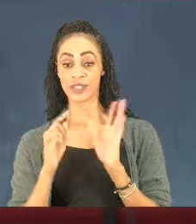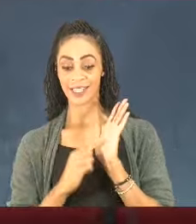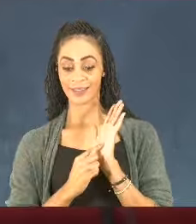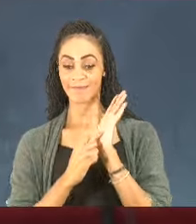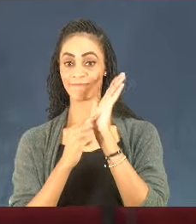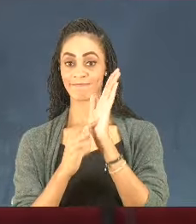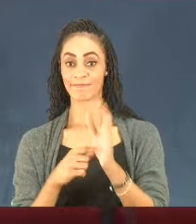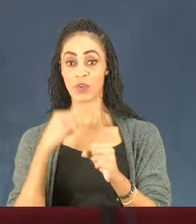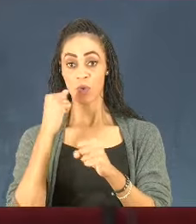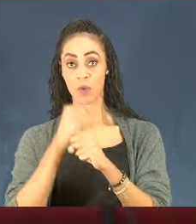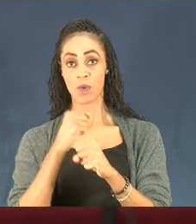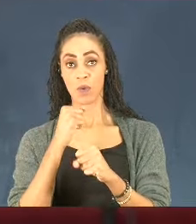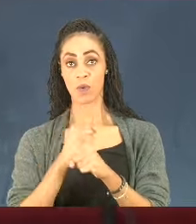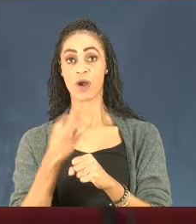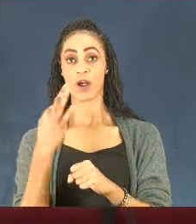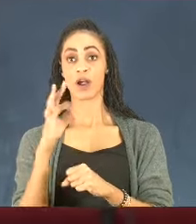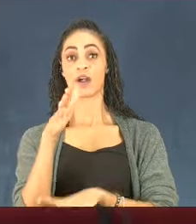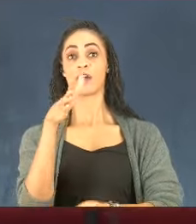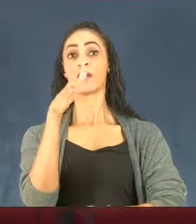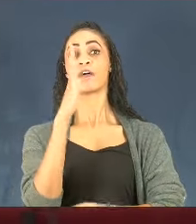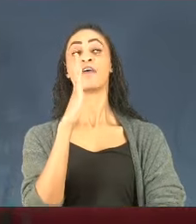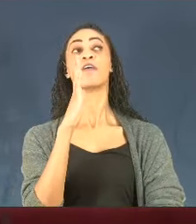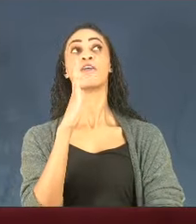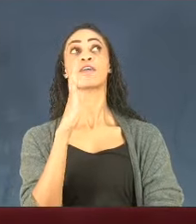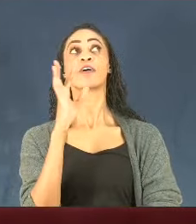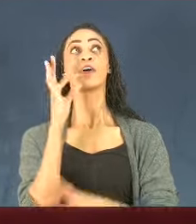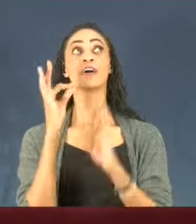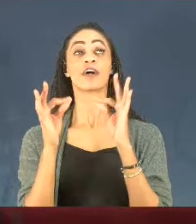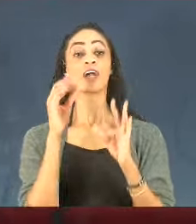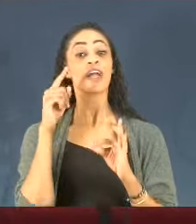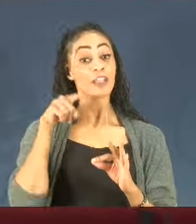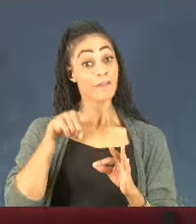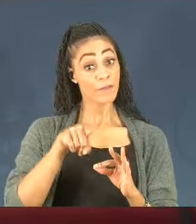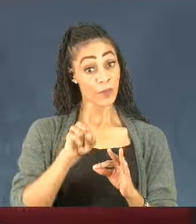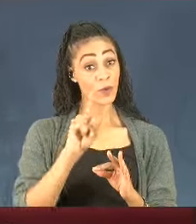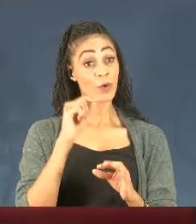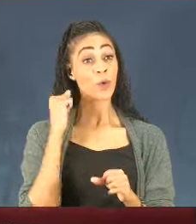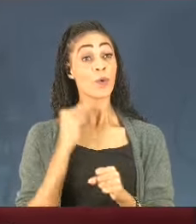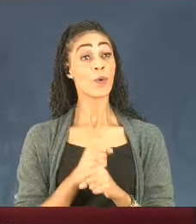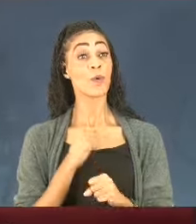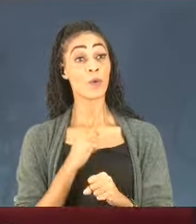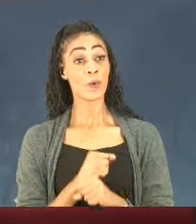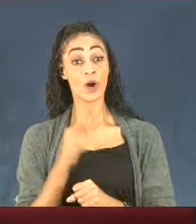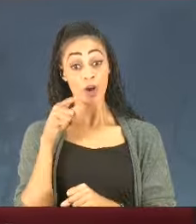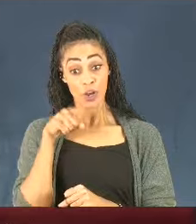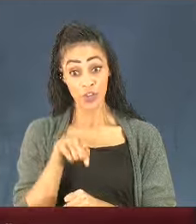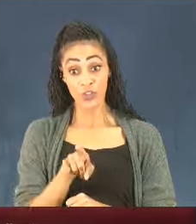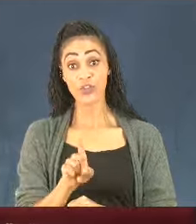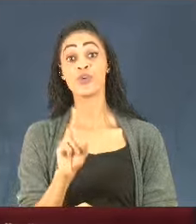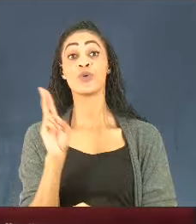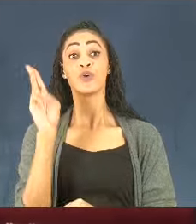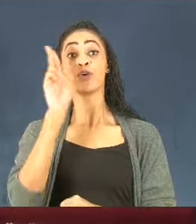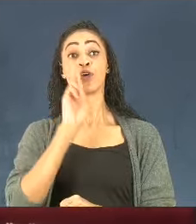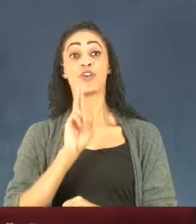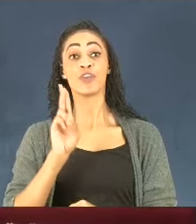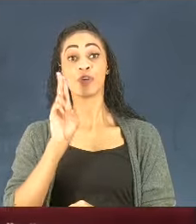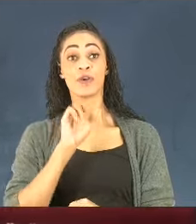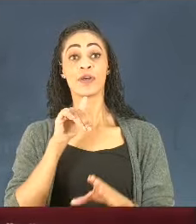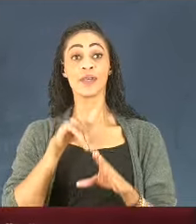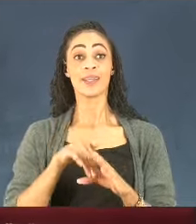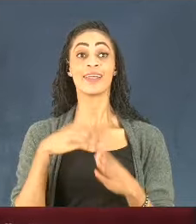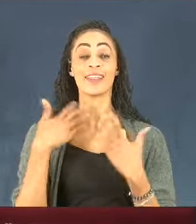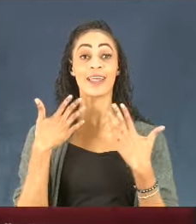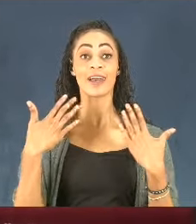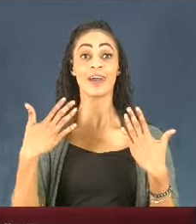God. See, this is the thing, church. If you work, you are being used in the hands of God as